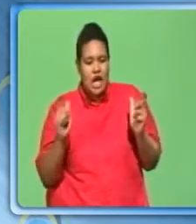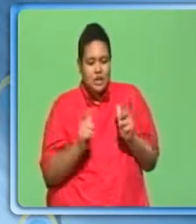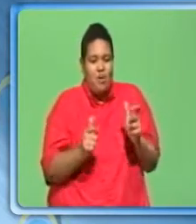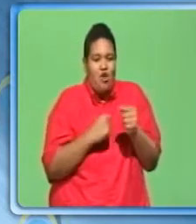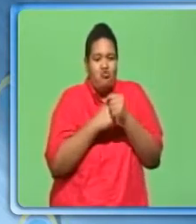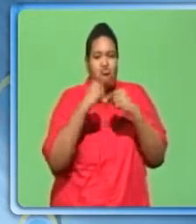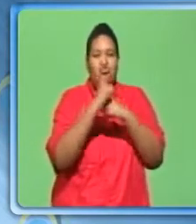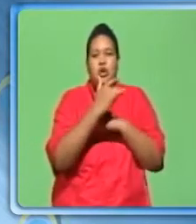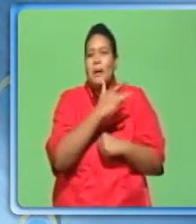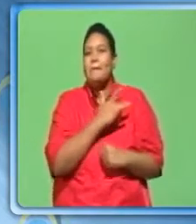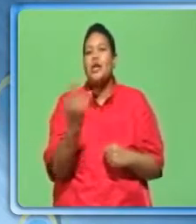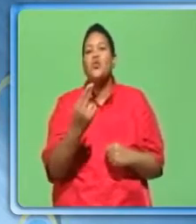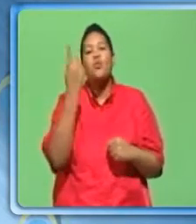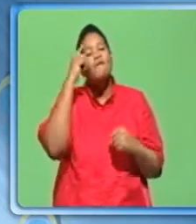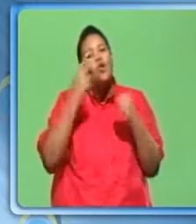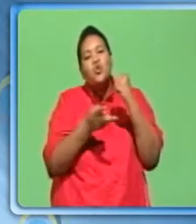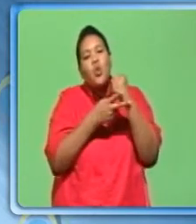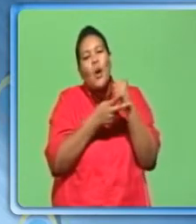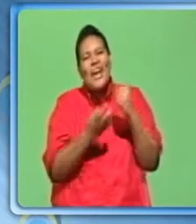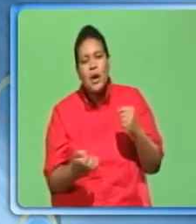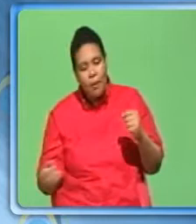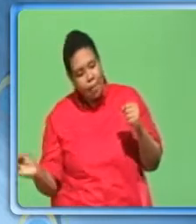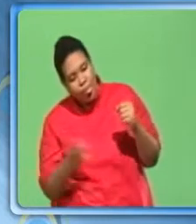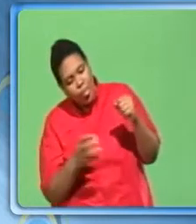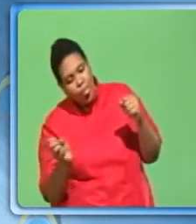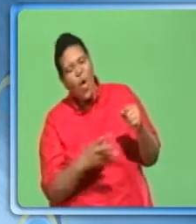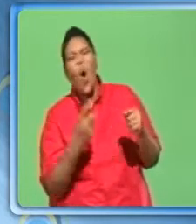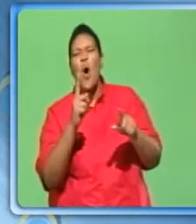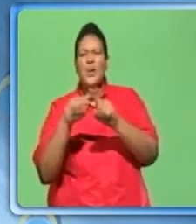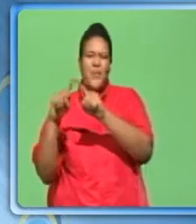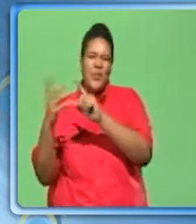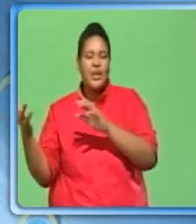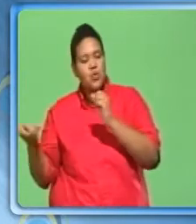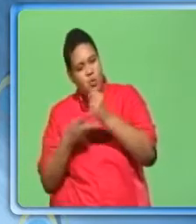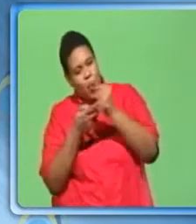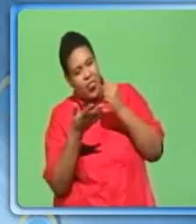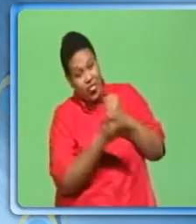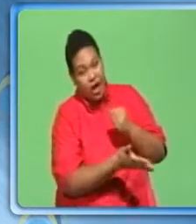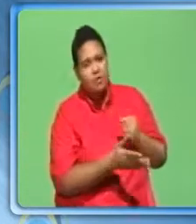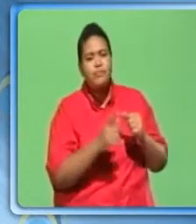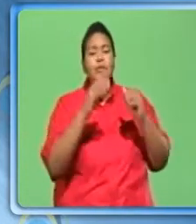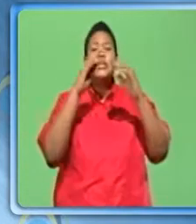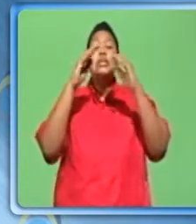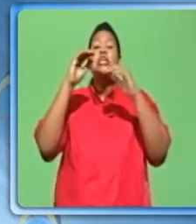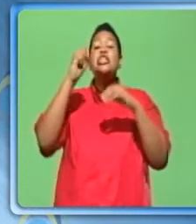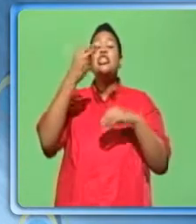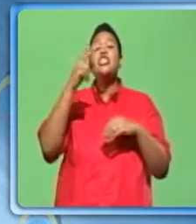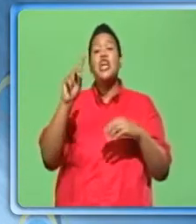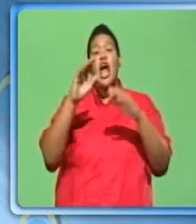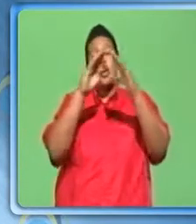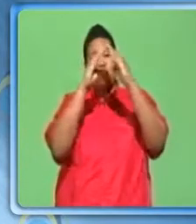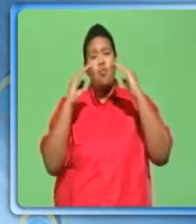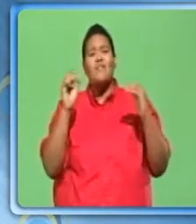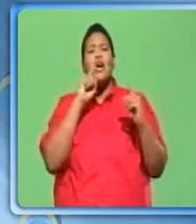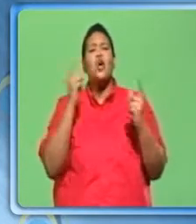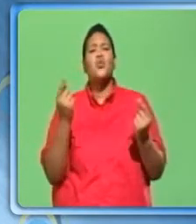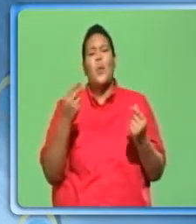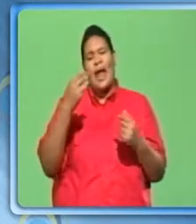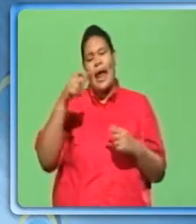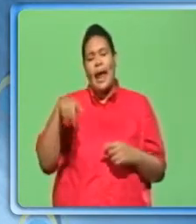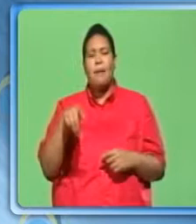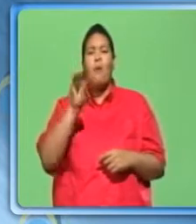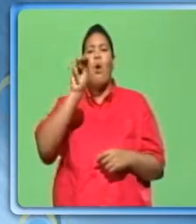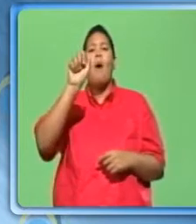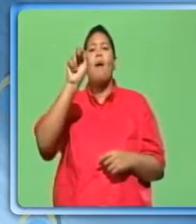structure usually used for storage. Shed roofs can also be done in a hipped or mansard design for